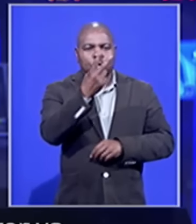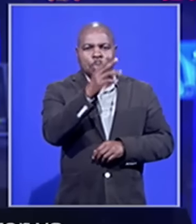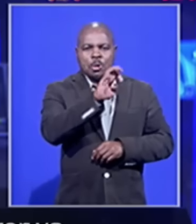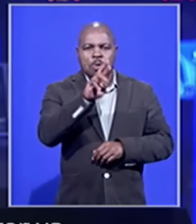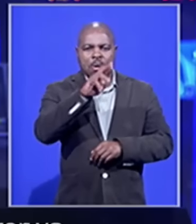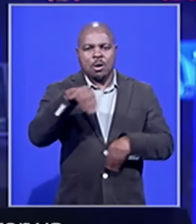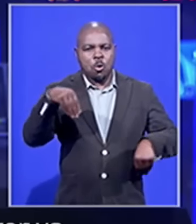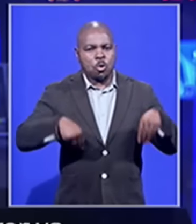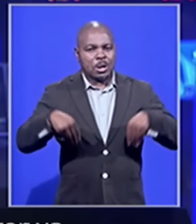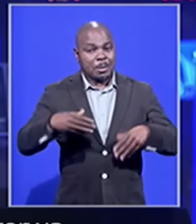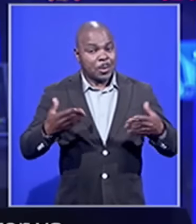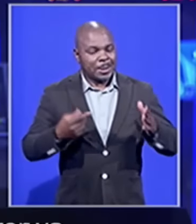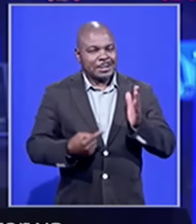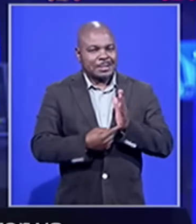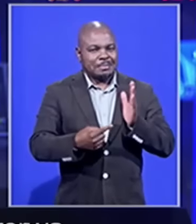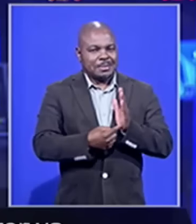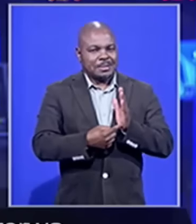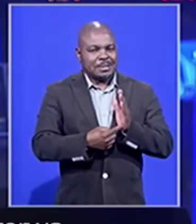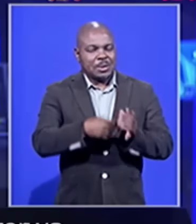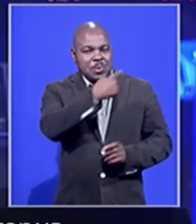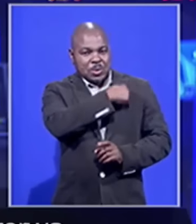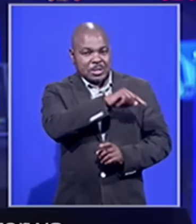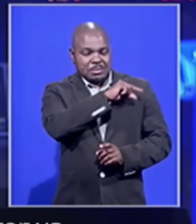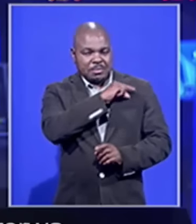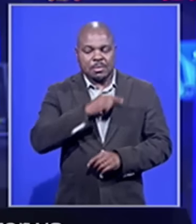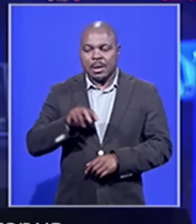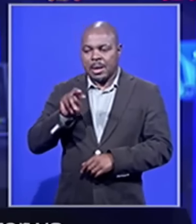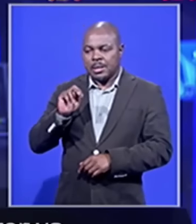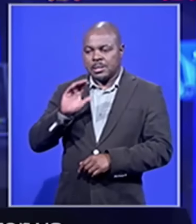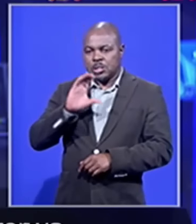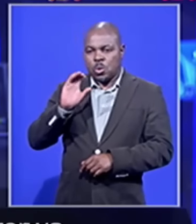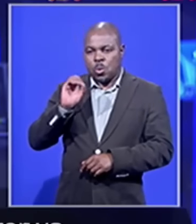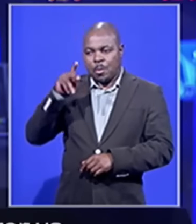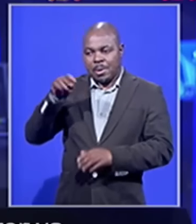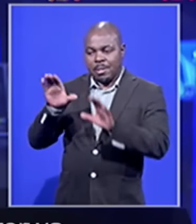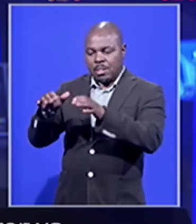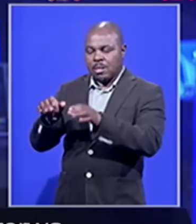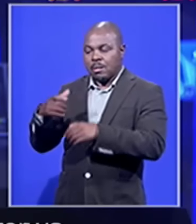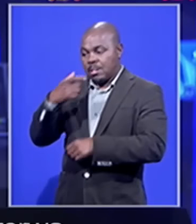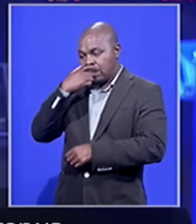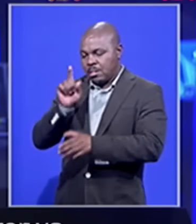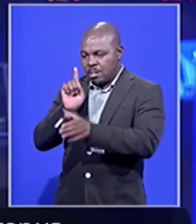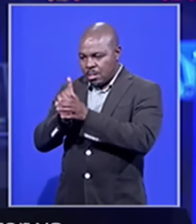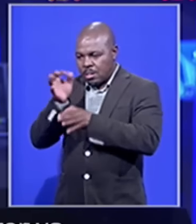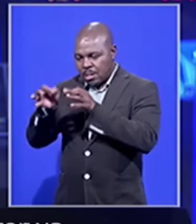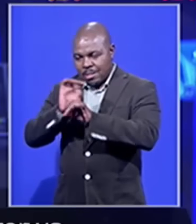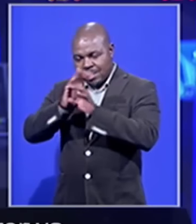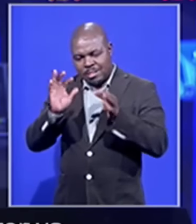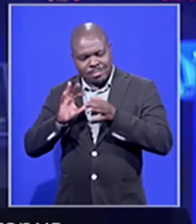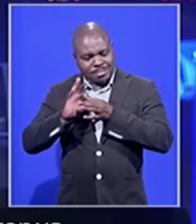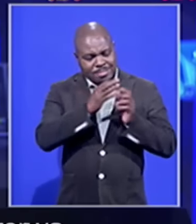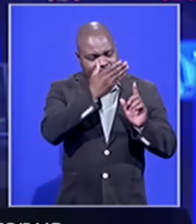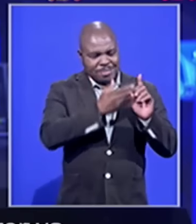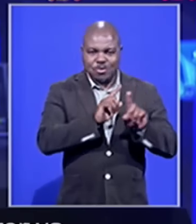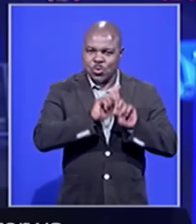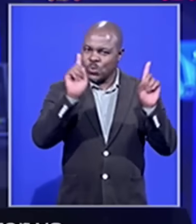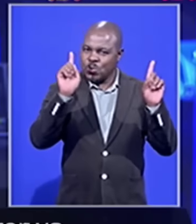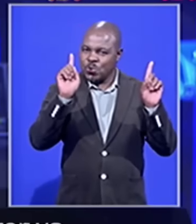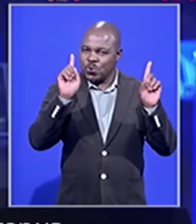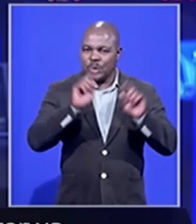sa Tembisa. Ha ne araba dipotso NCOP Ramaphosa o tiisitse hore ha amane le maumela.